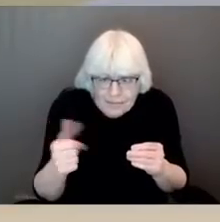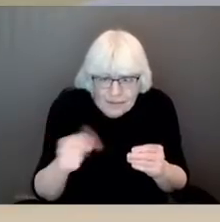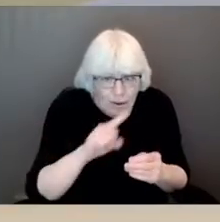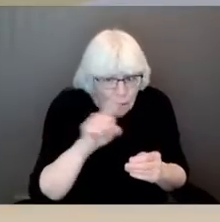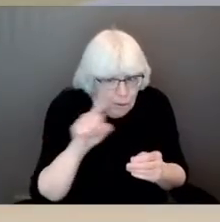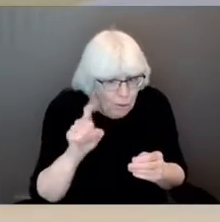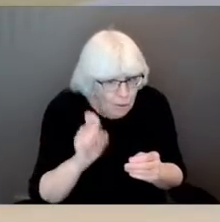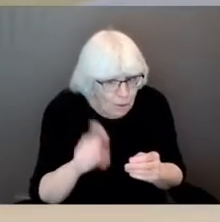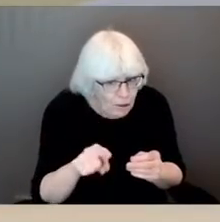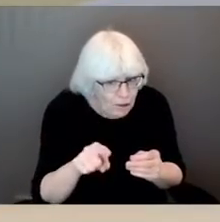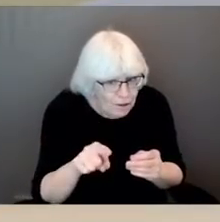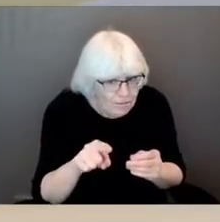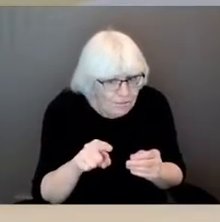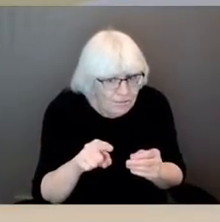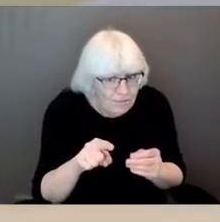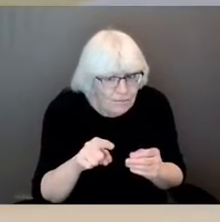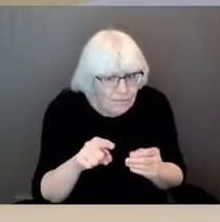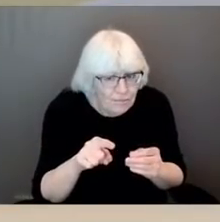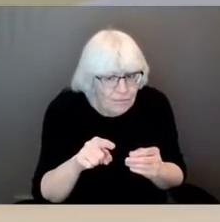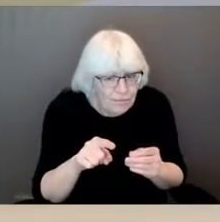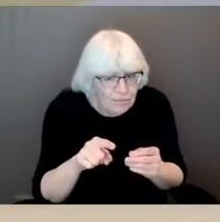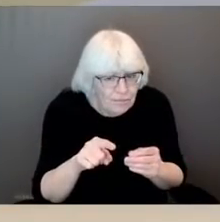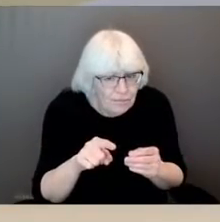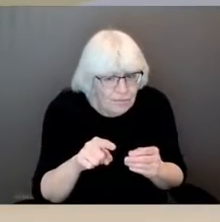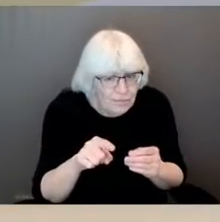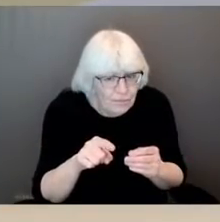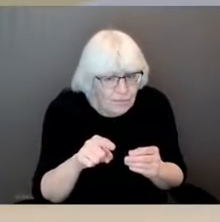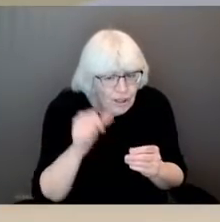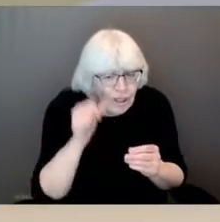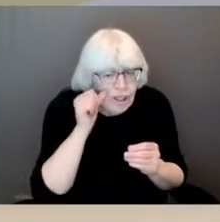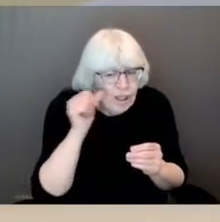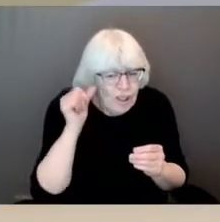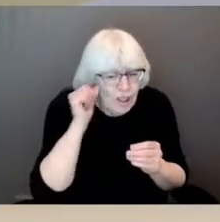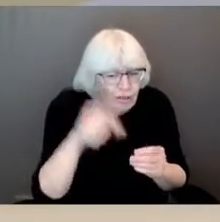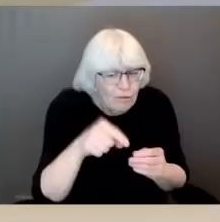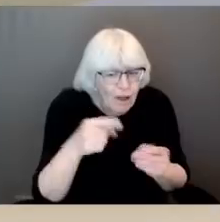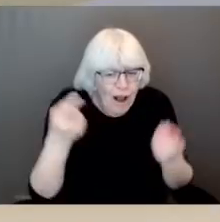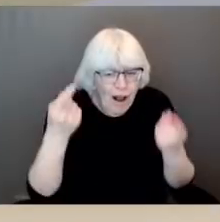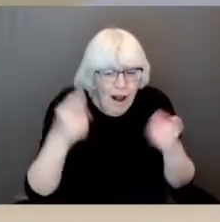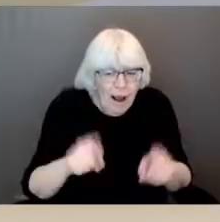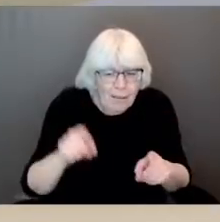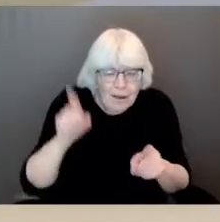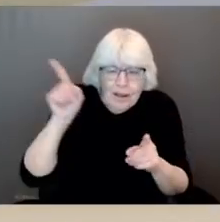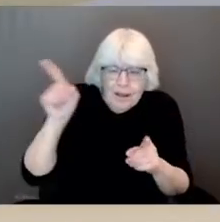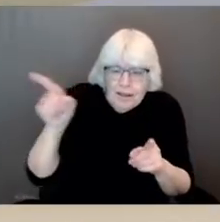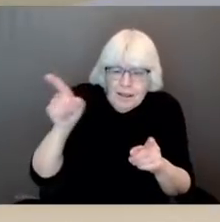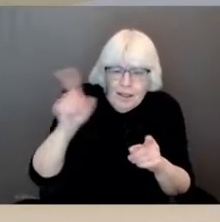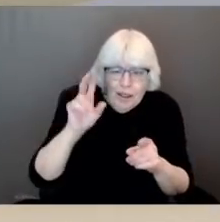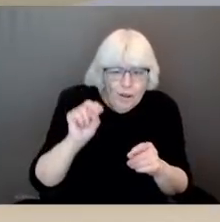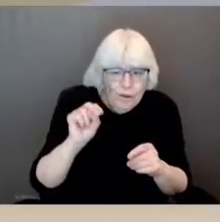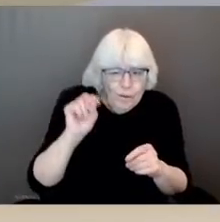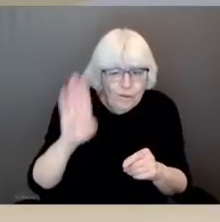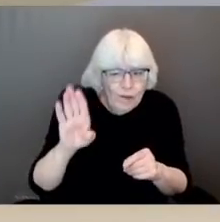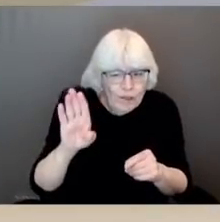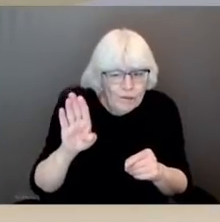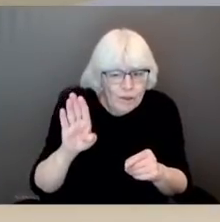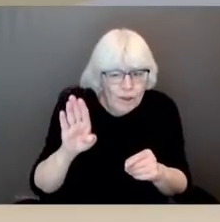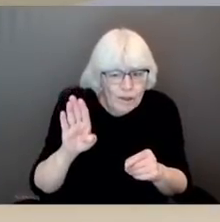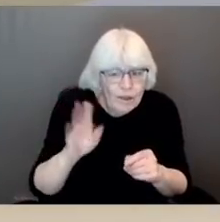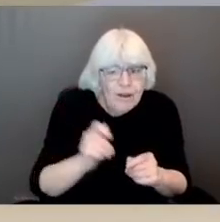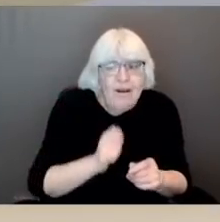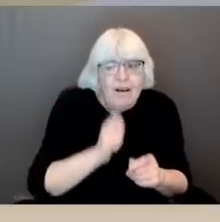New Brunswicker said yesterday, he had an asymptomatic case of COVID-19 caught by PEI's testing